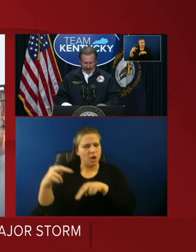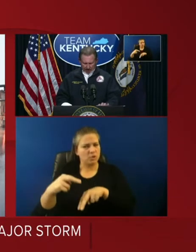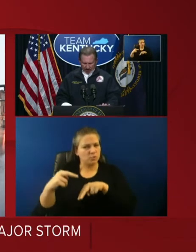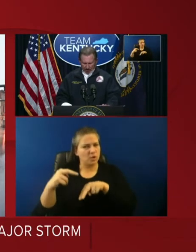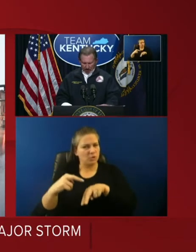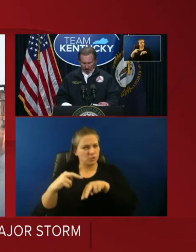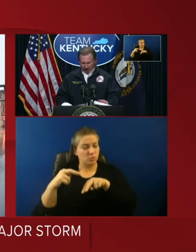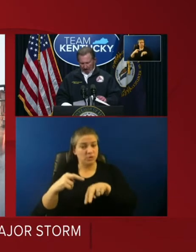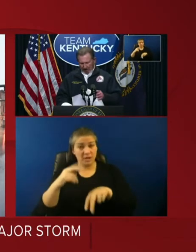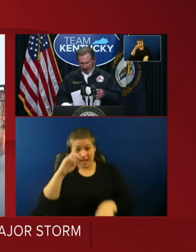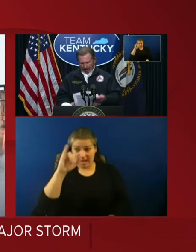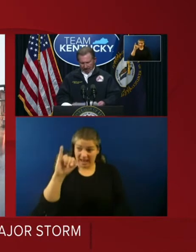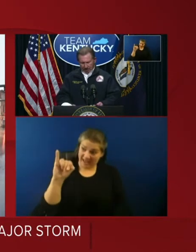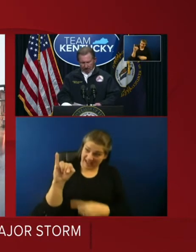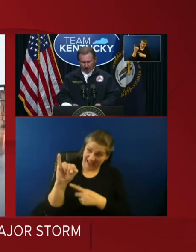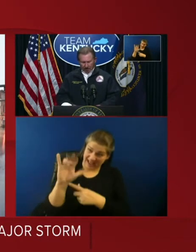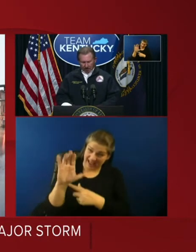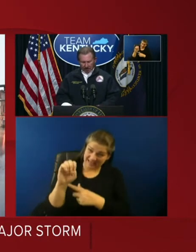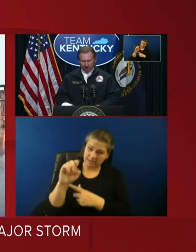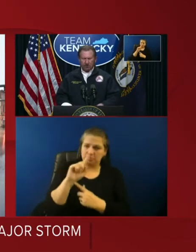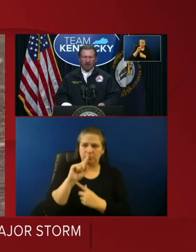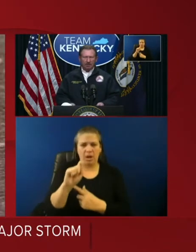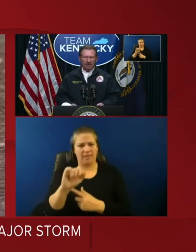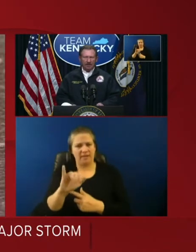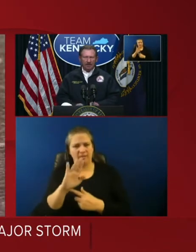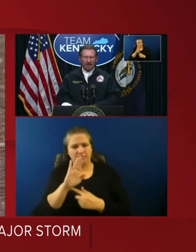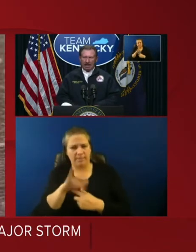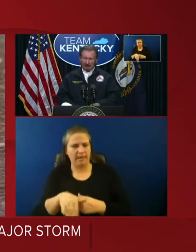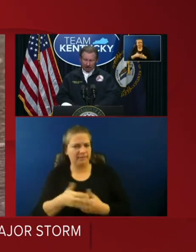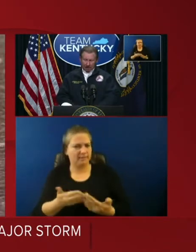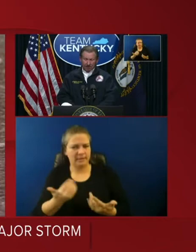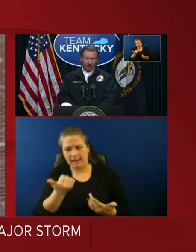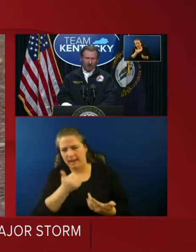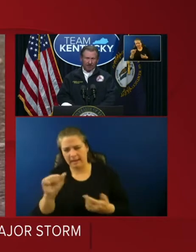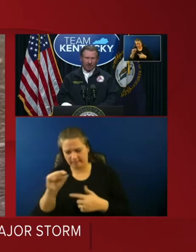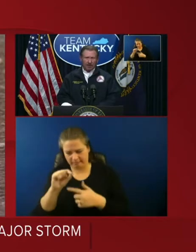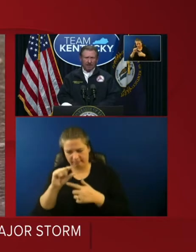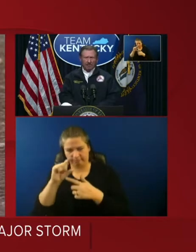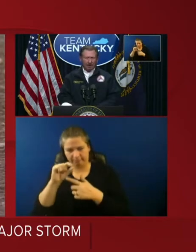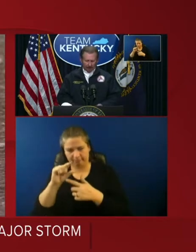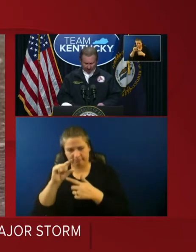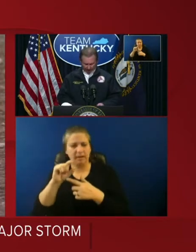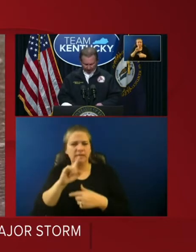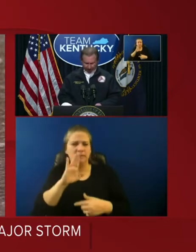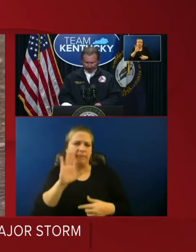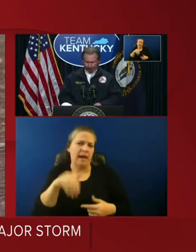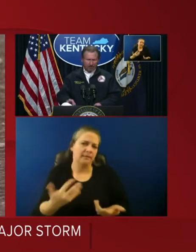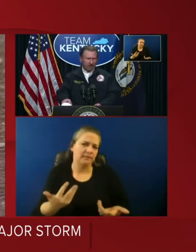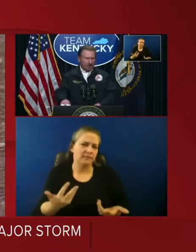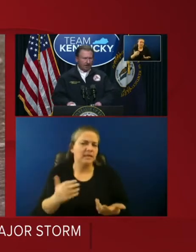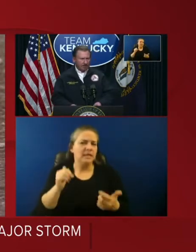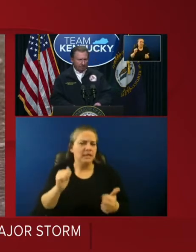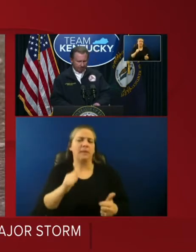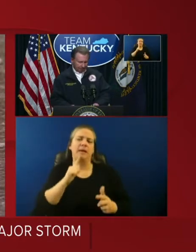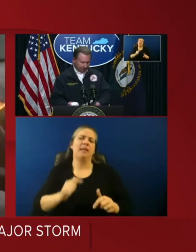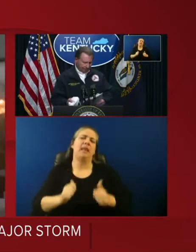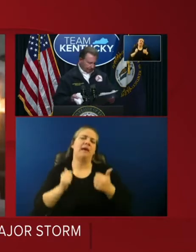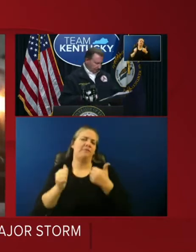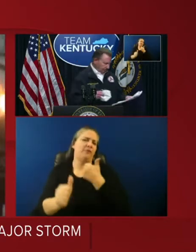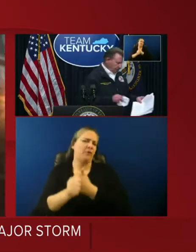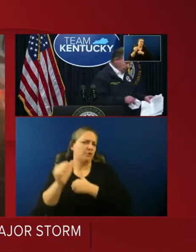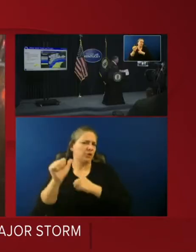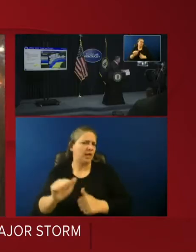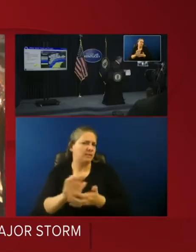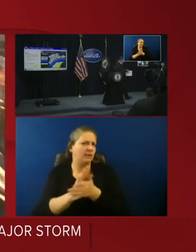is bad icing. So this can still be an extreme event, and it can still turn into a life-threatening event. Secretary?